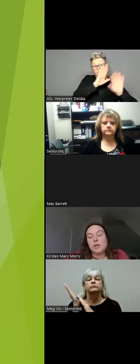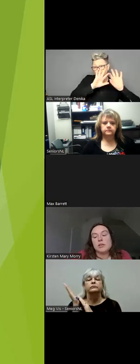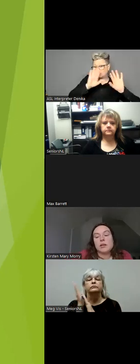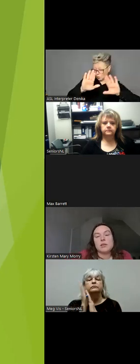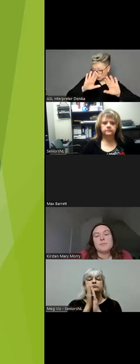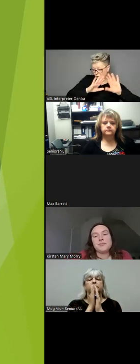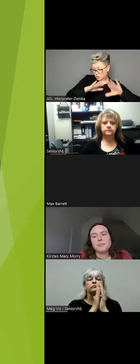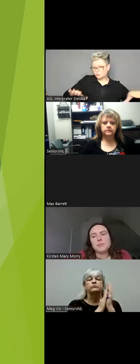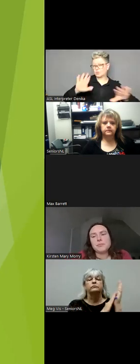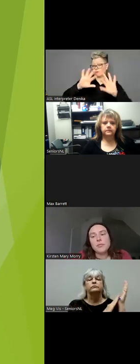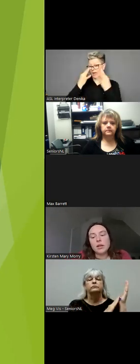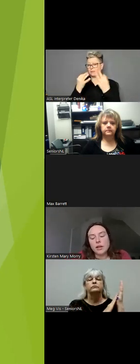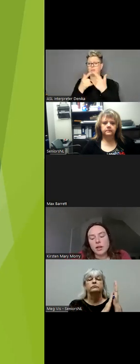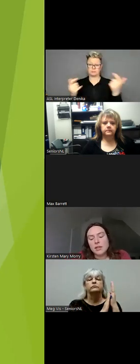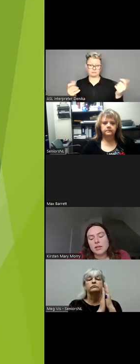These are,